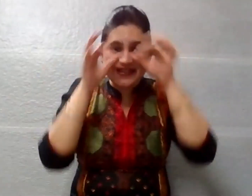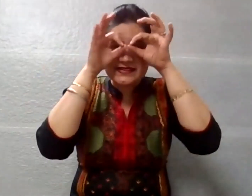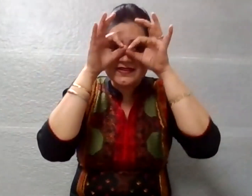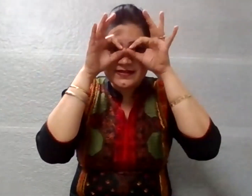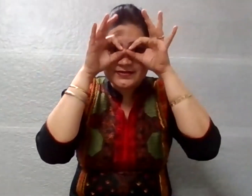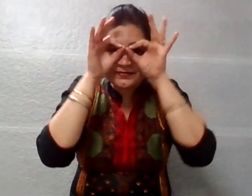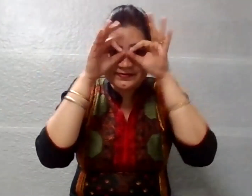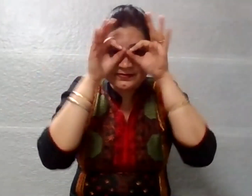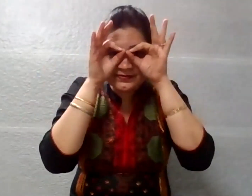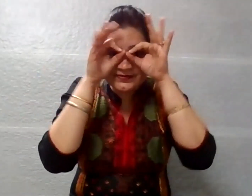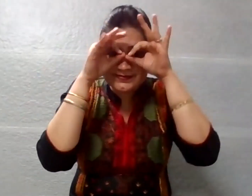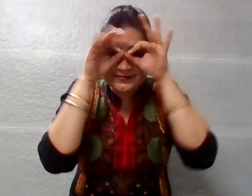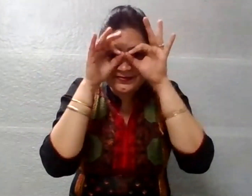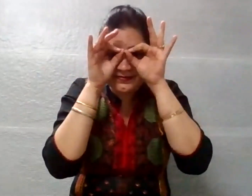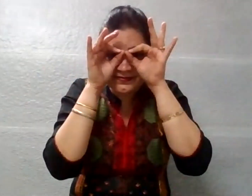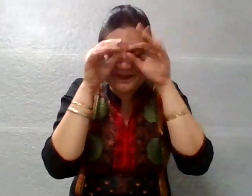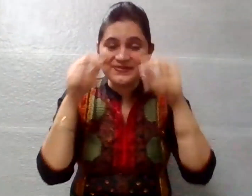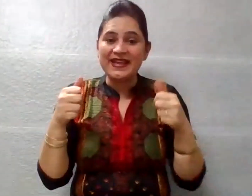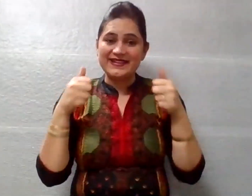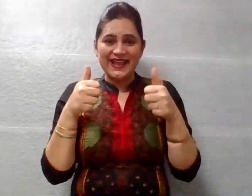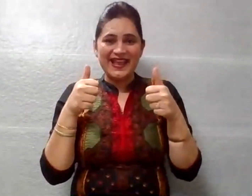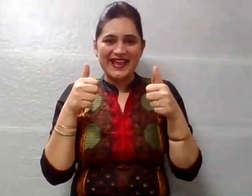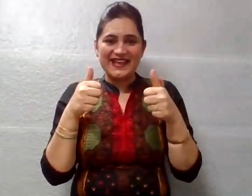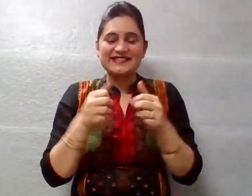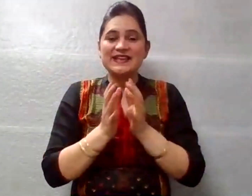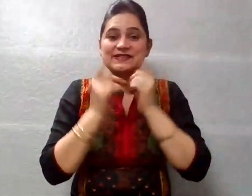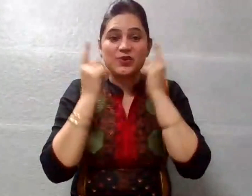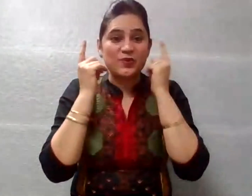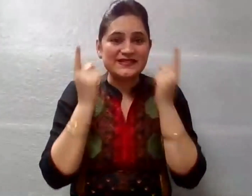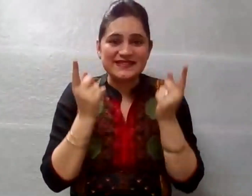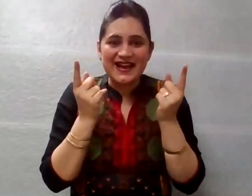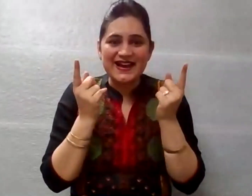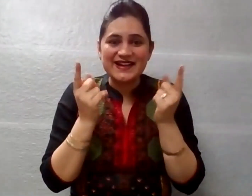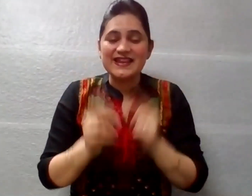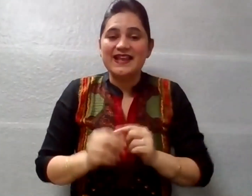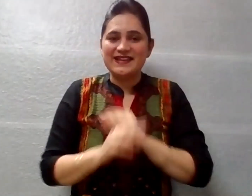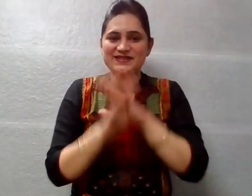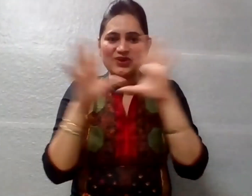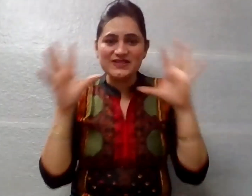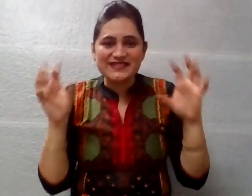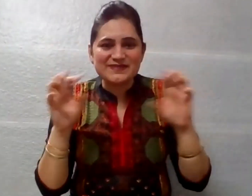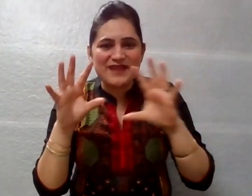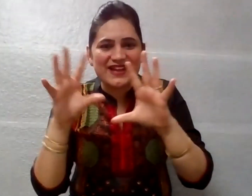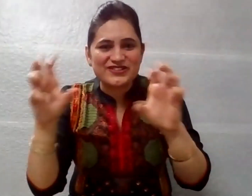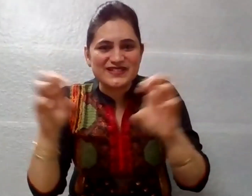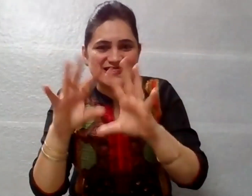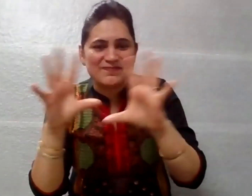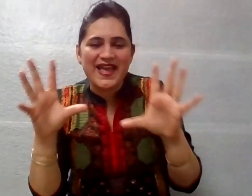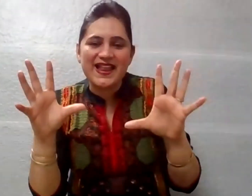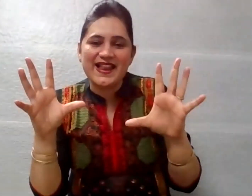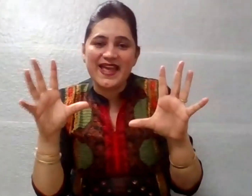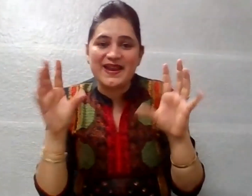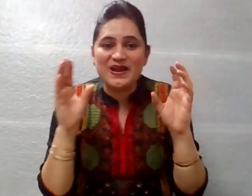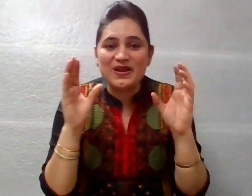Magnetize. Magnetize. Yes. So we start. Let us all say the magical